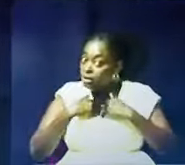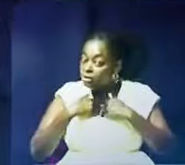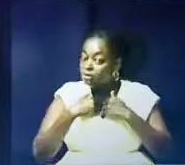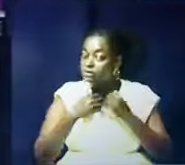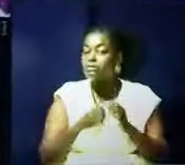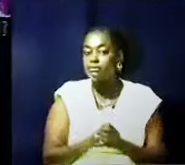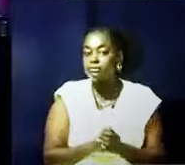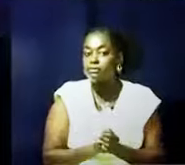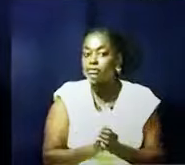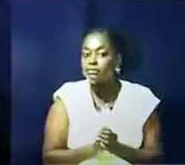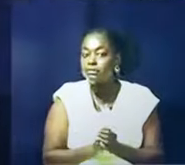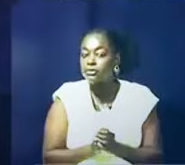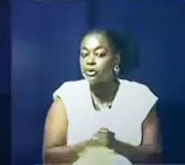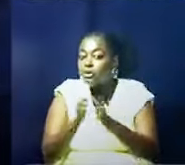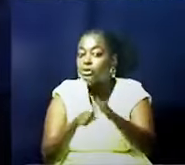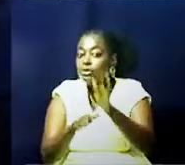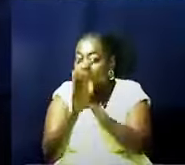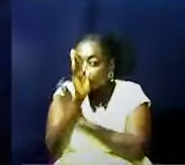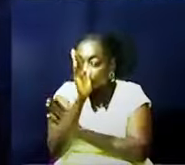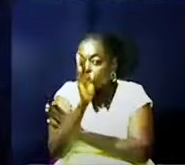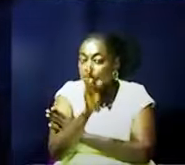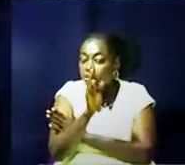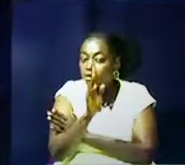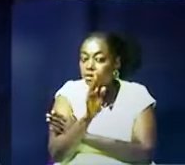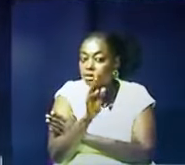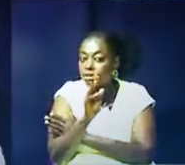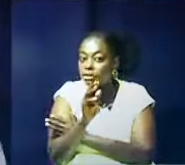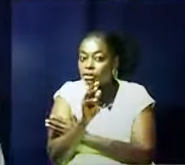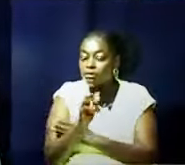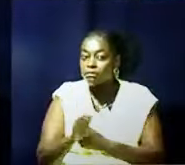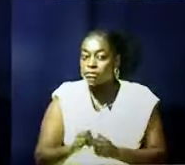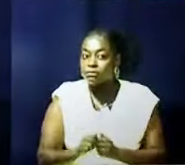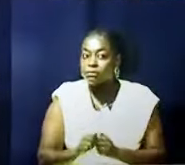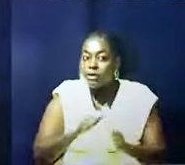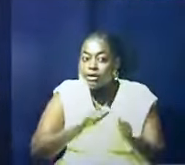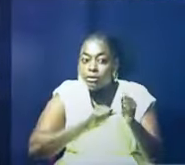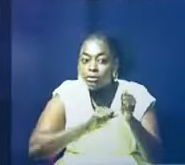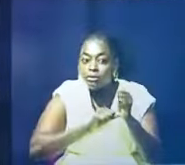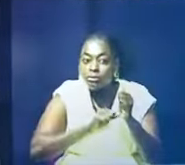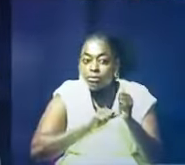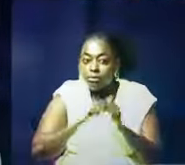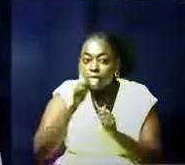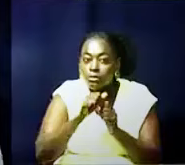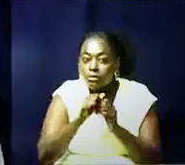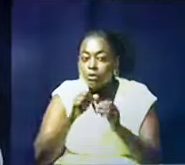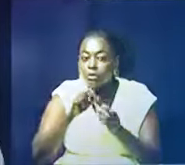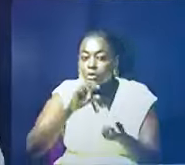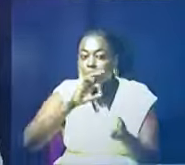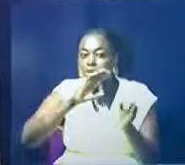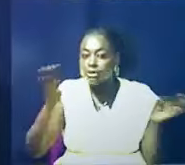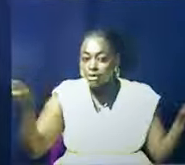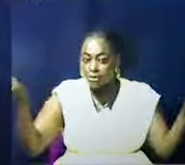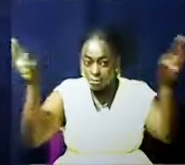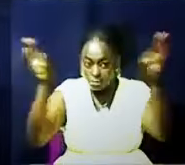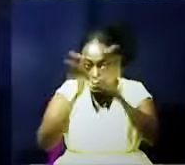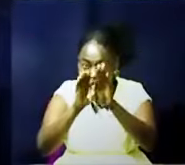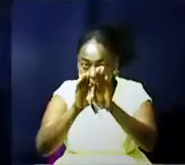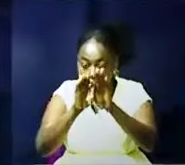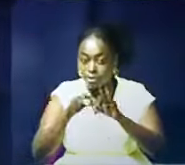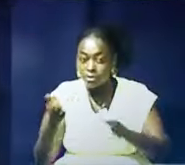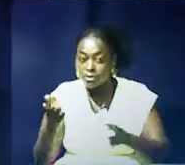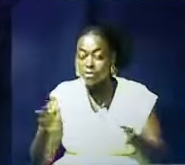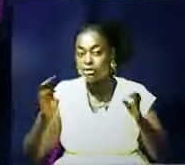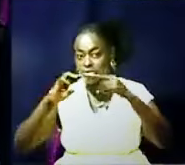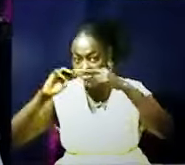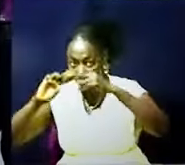But the most important benefit of communication is relationship. And so you can't nipan term